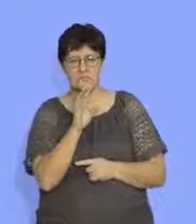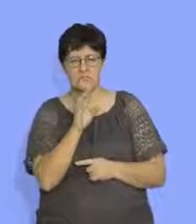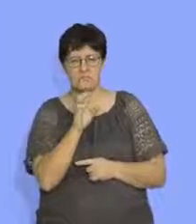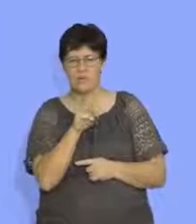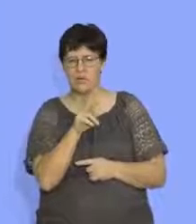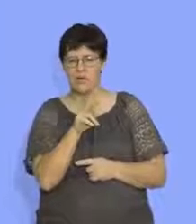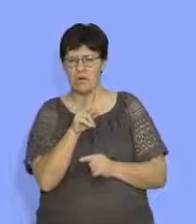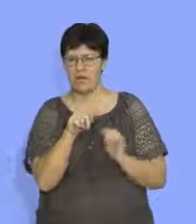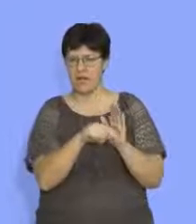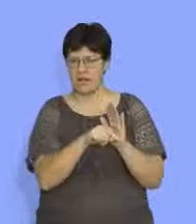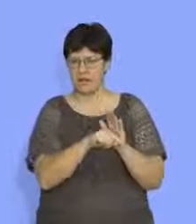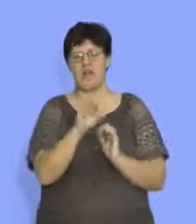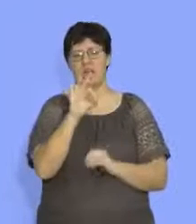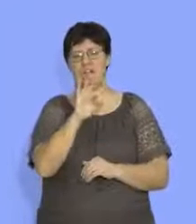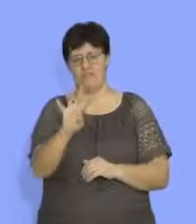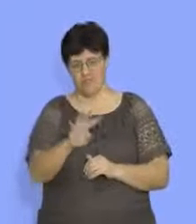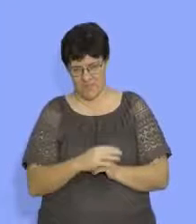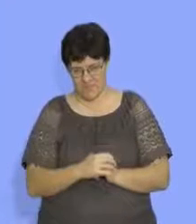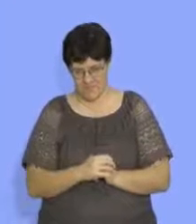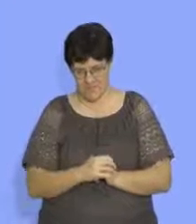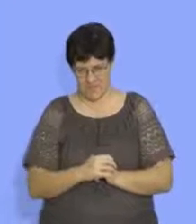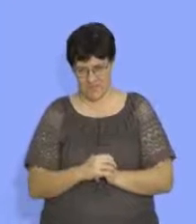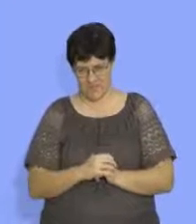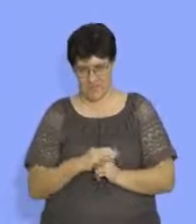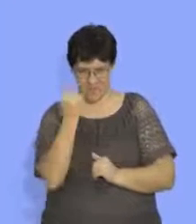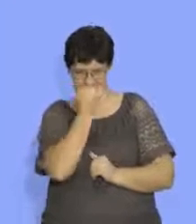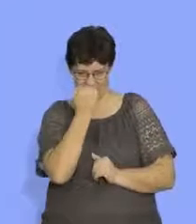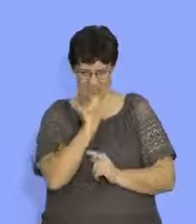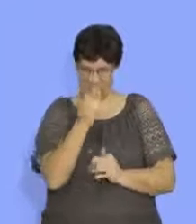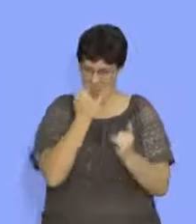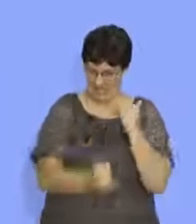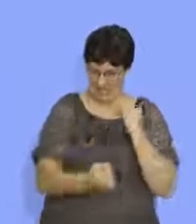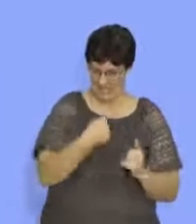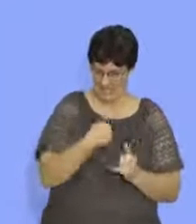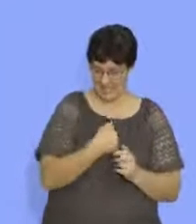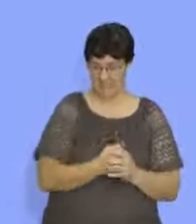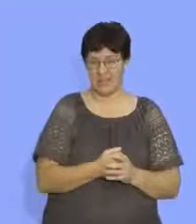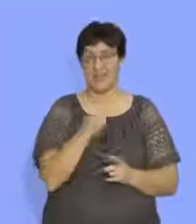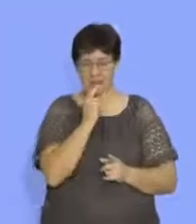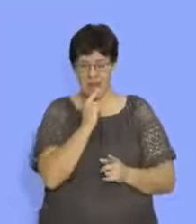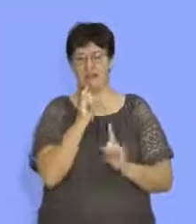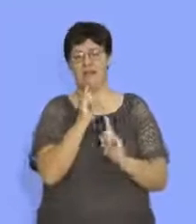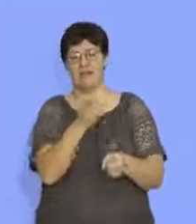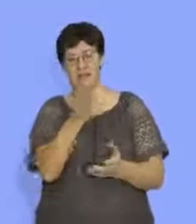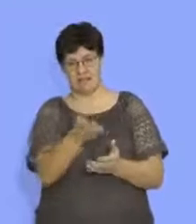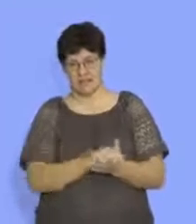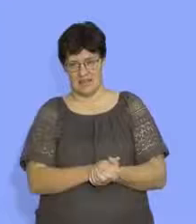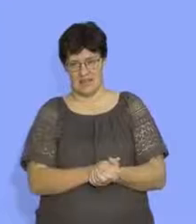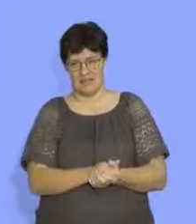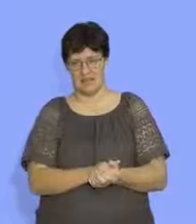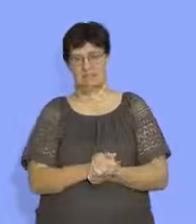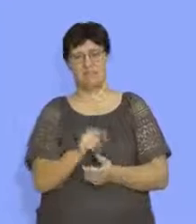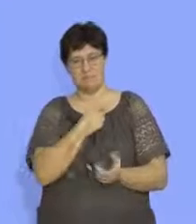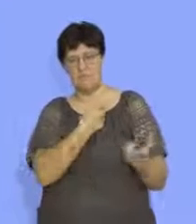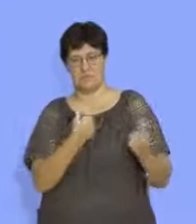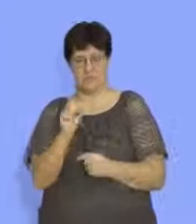Okay, so this is negative 34. Sorry about that. All right, so that will therefore be my answer here of what I need